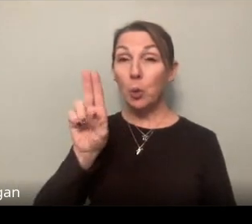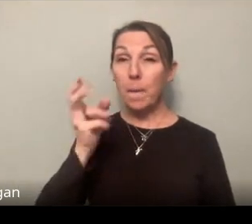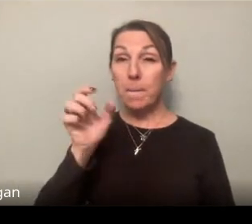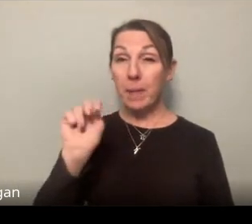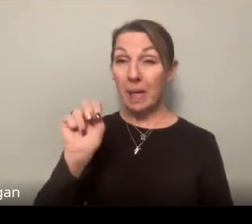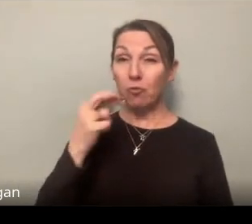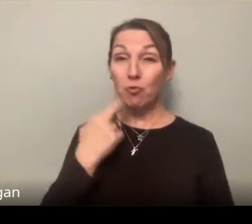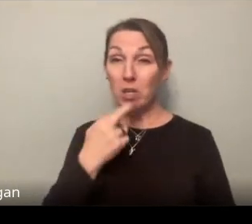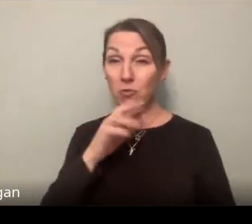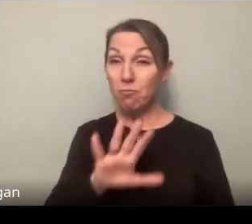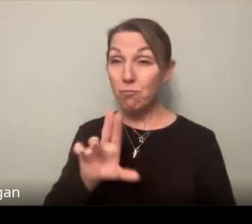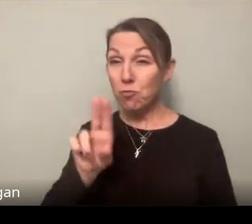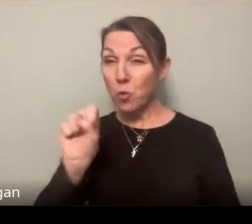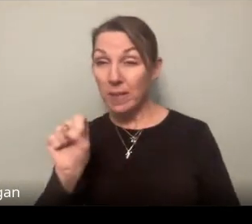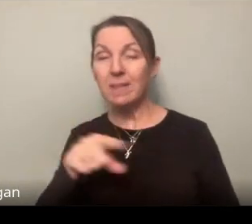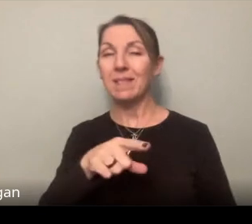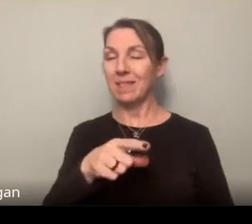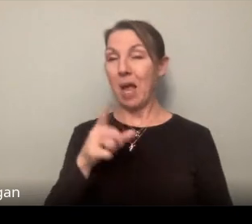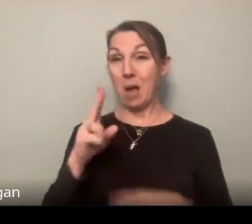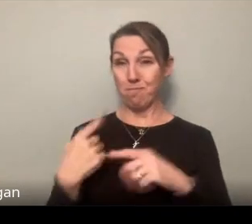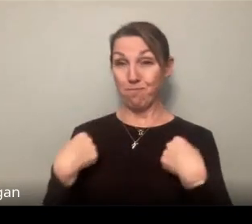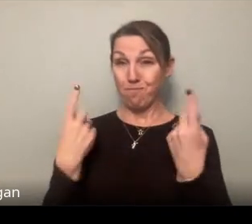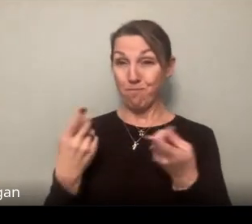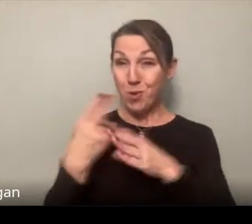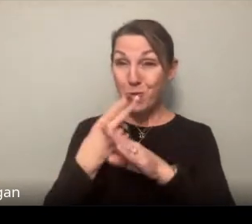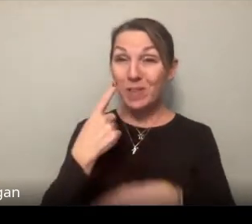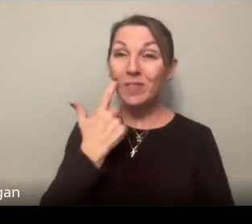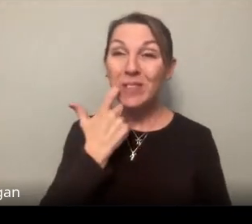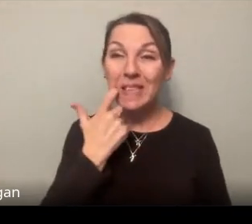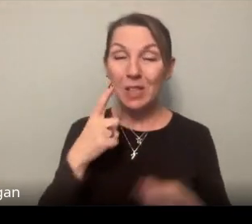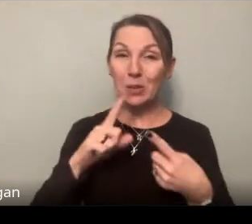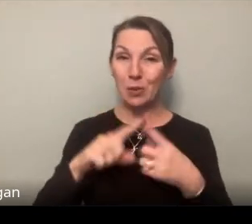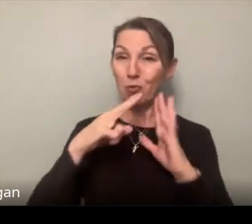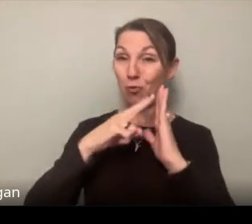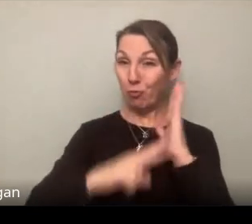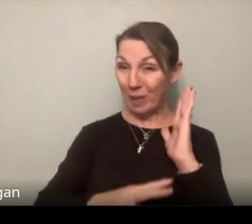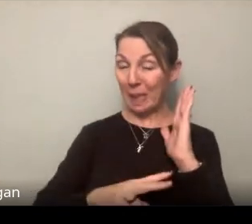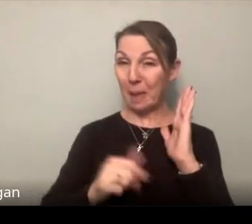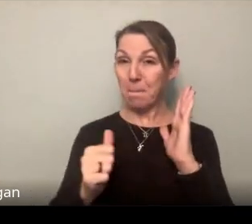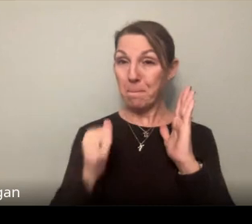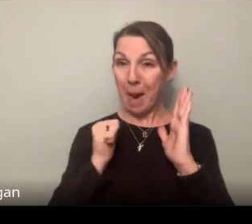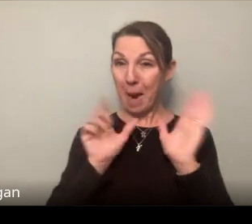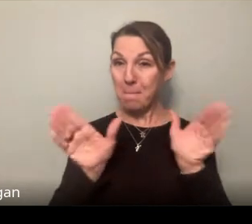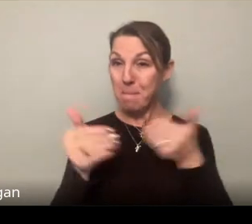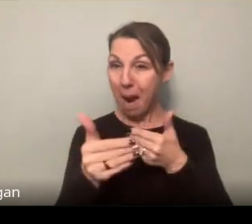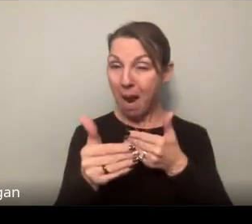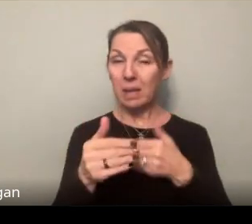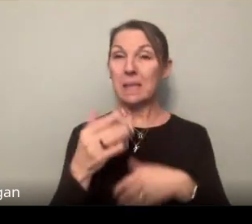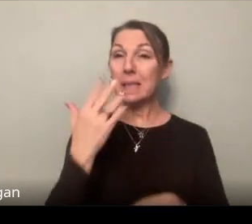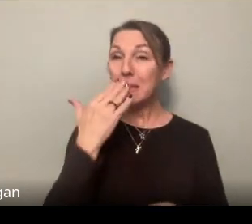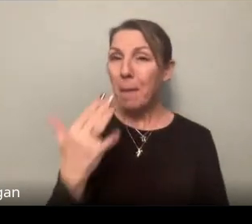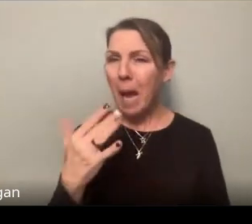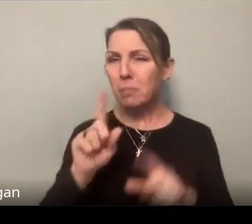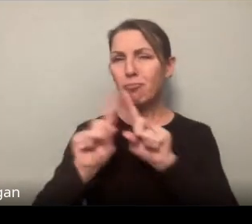this like just Trader Joe's. and so I've been using this lately to like read the back of boxes and seasonings and